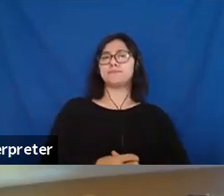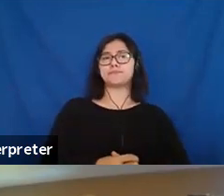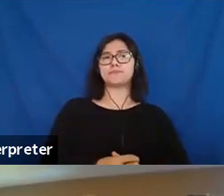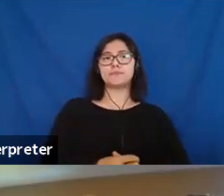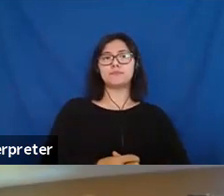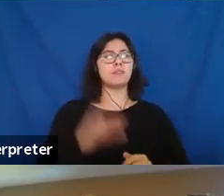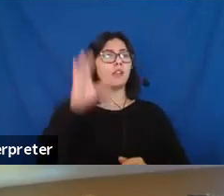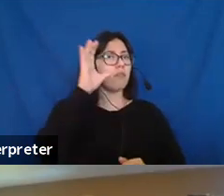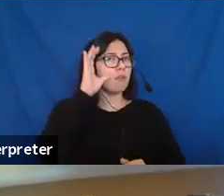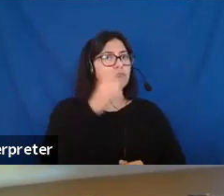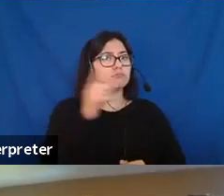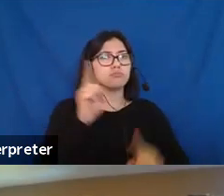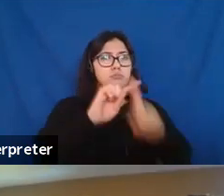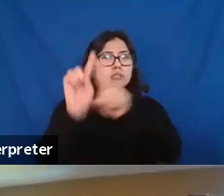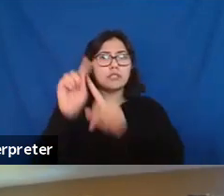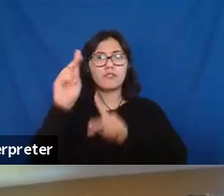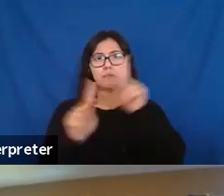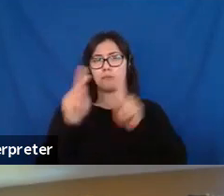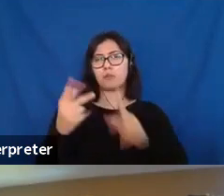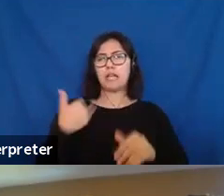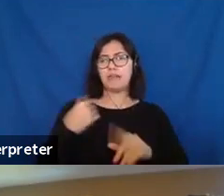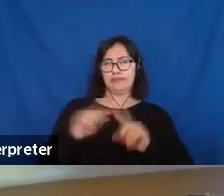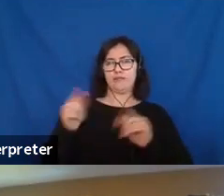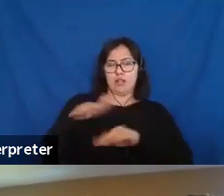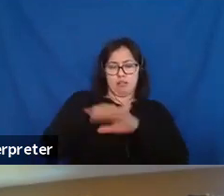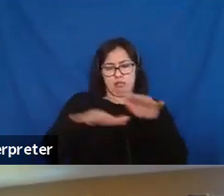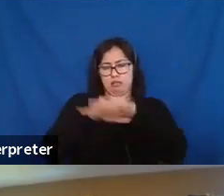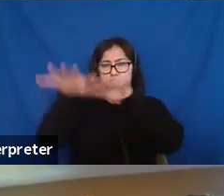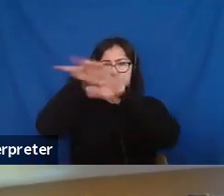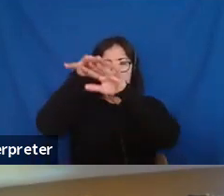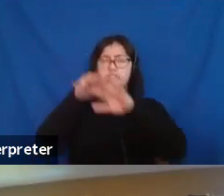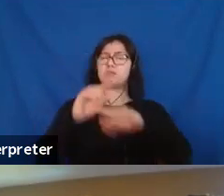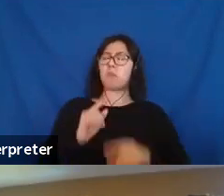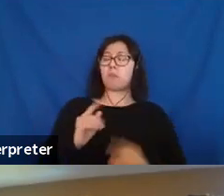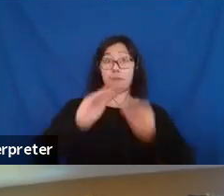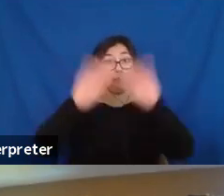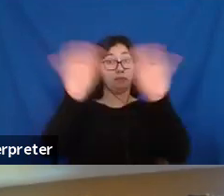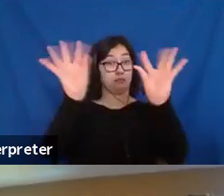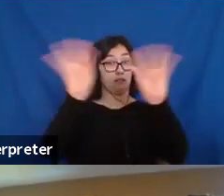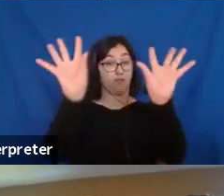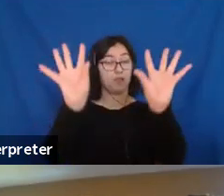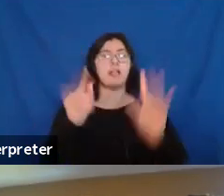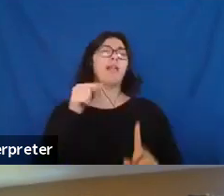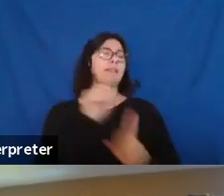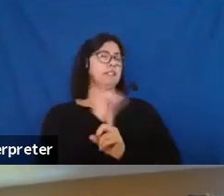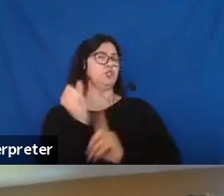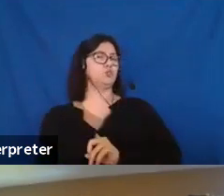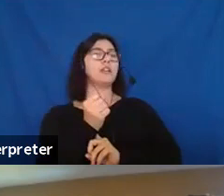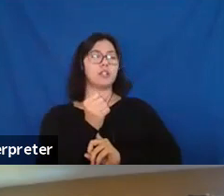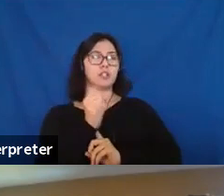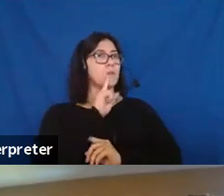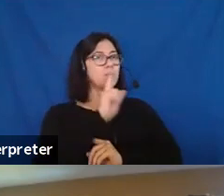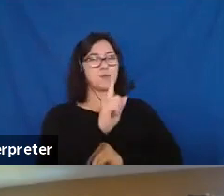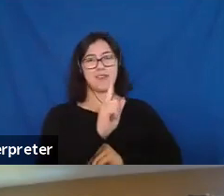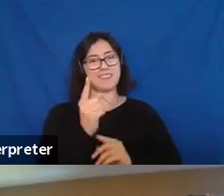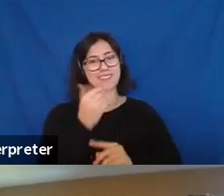And I heard different people sort of layering it in different ways, but I do want to make clear though that this is one of those scenarios that really works well with